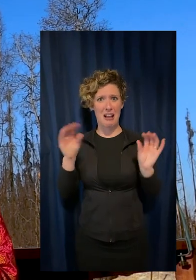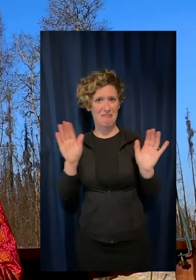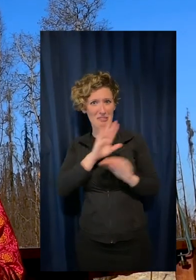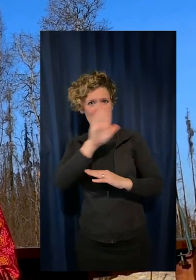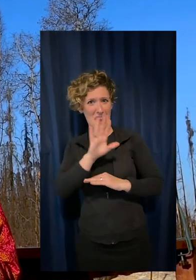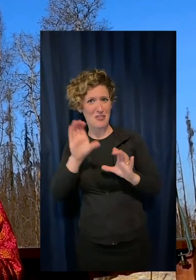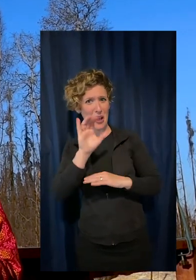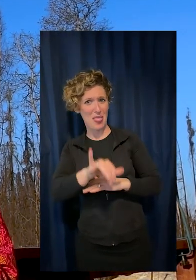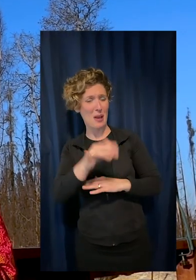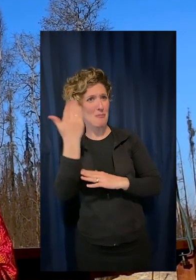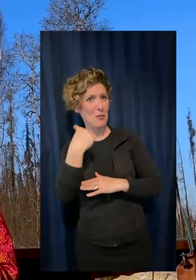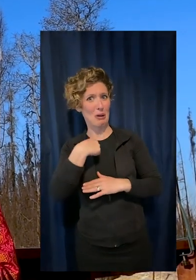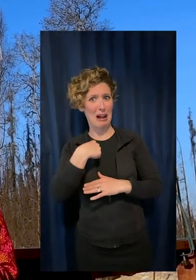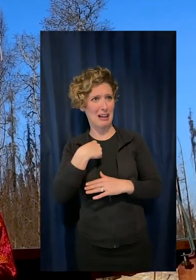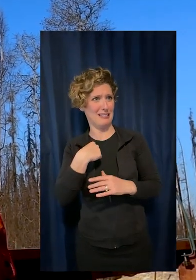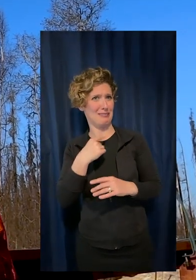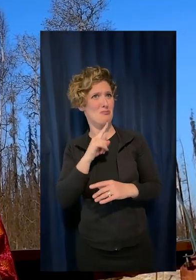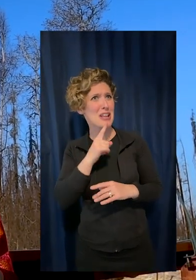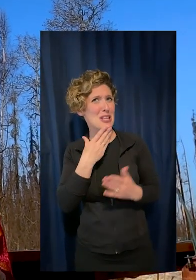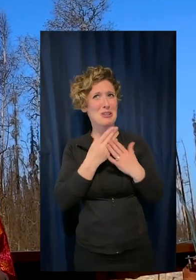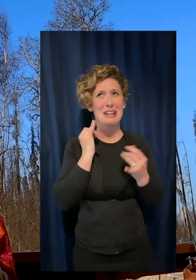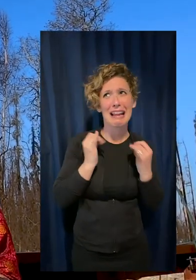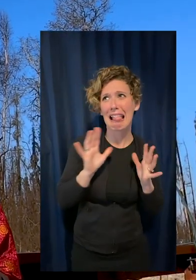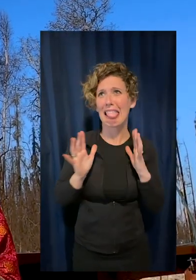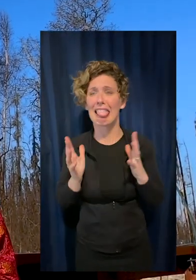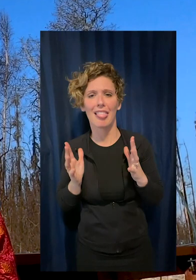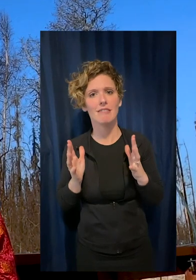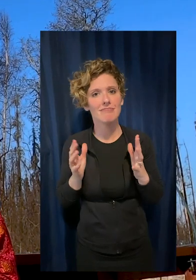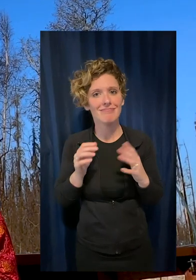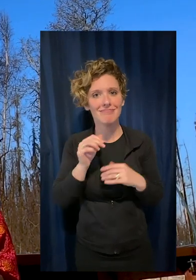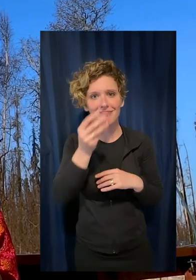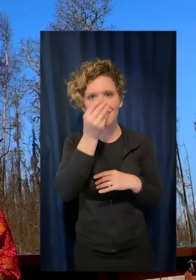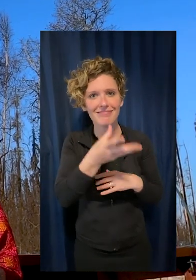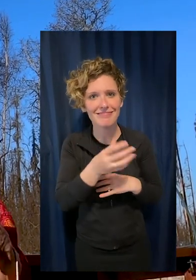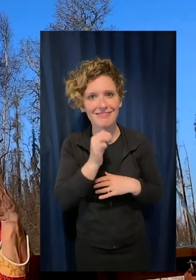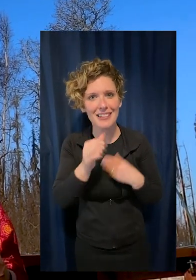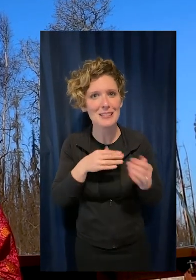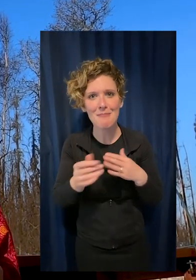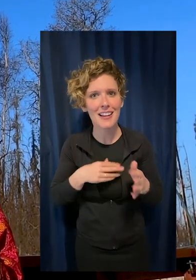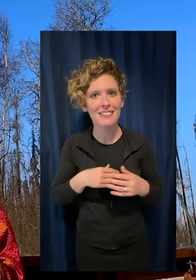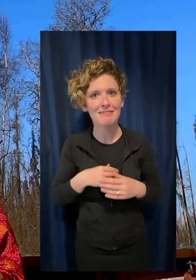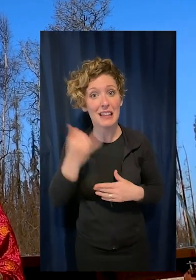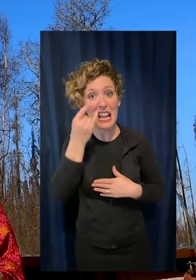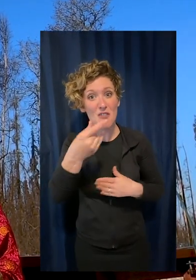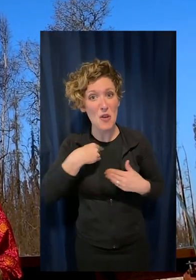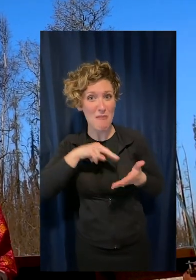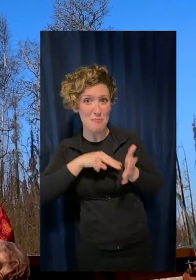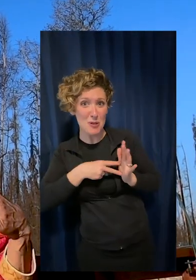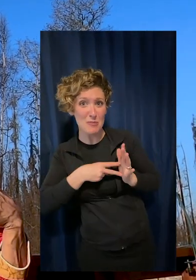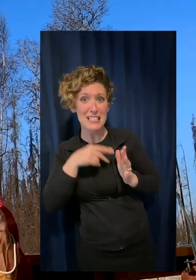an artist with the visions in their mind. Anything you're passionate about, anything that's